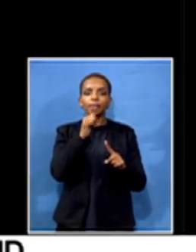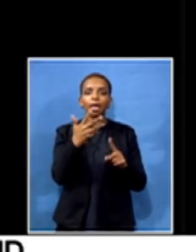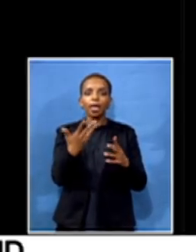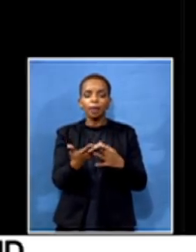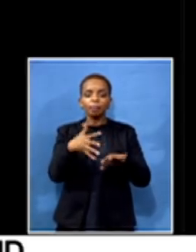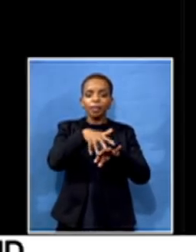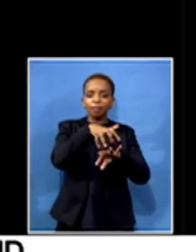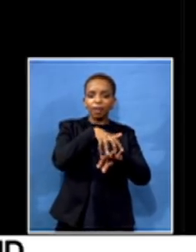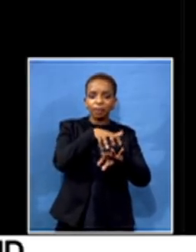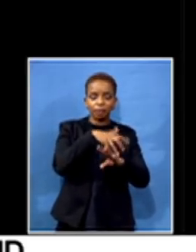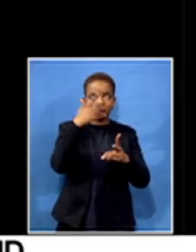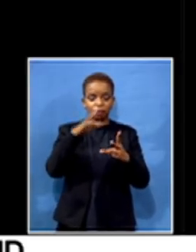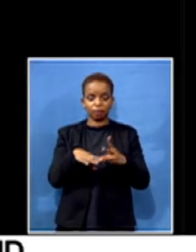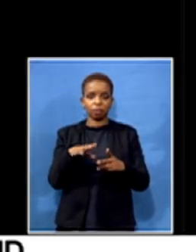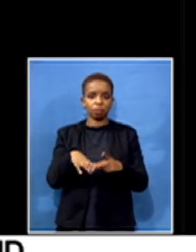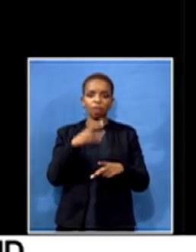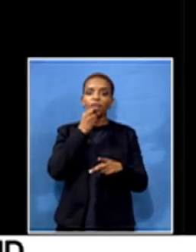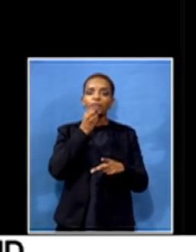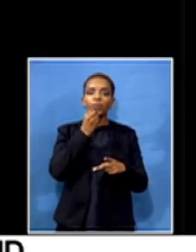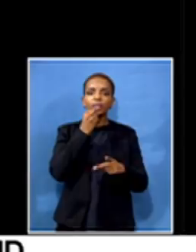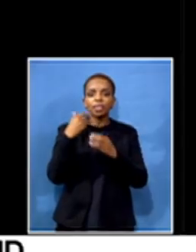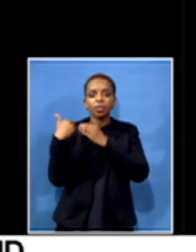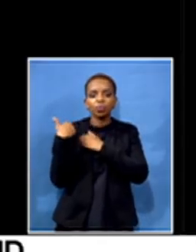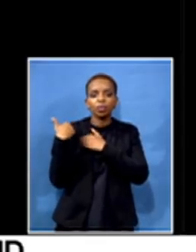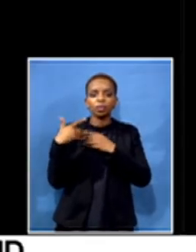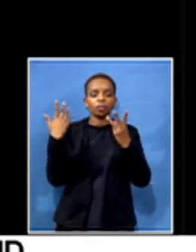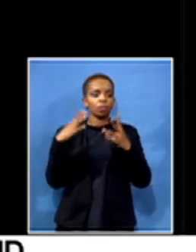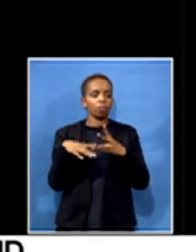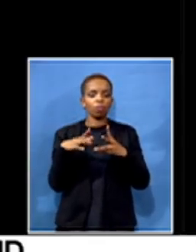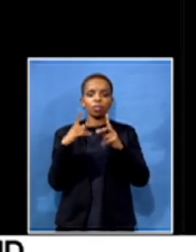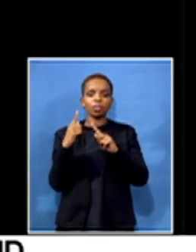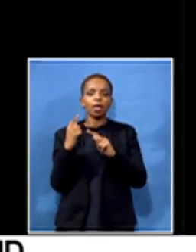agriculture, food security, whether it's in transport.